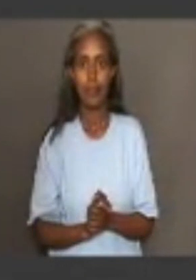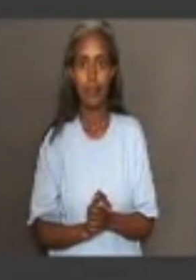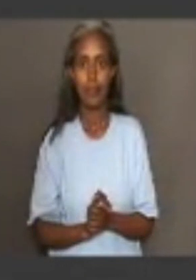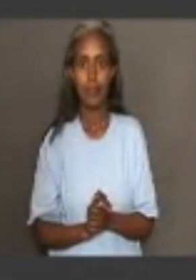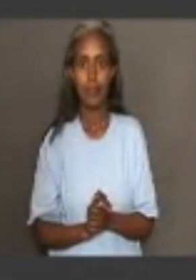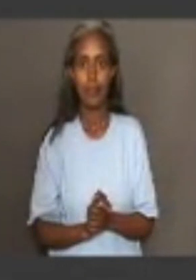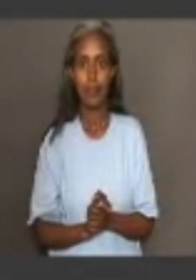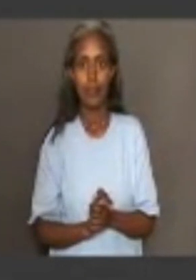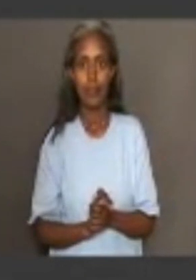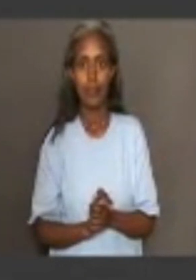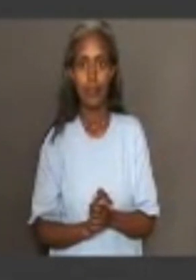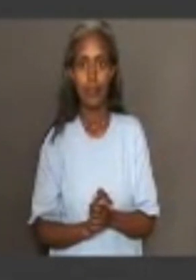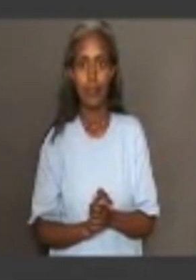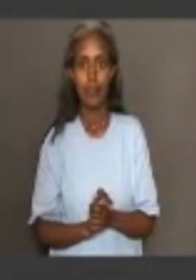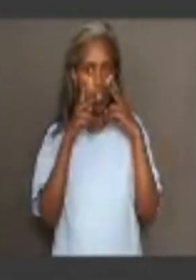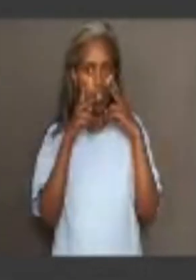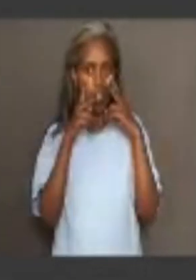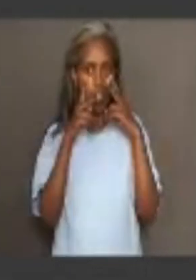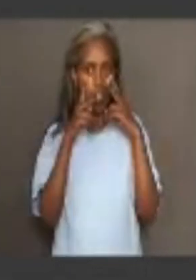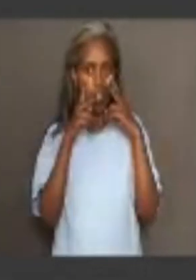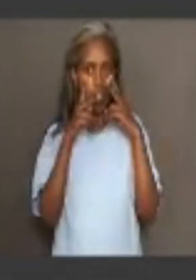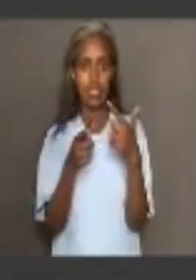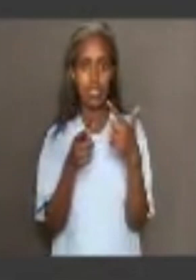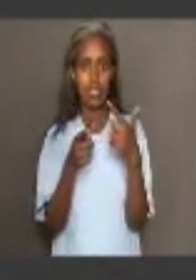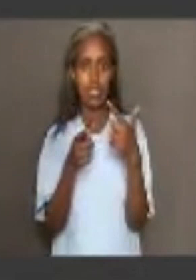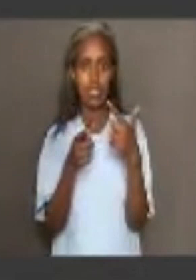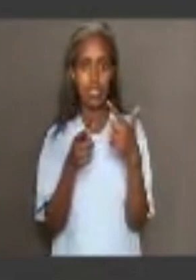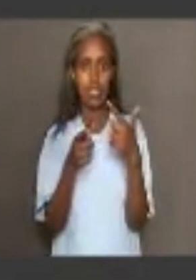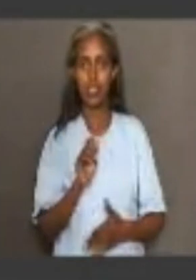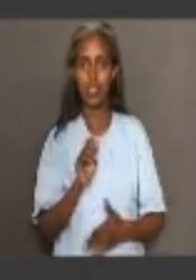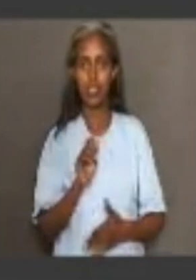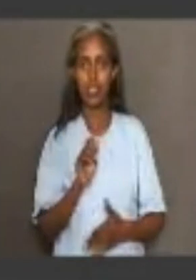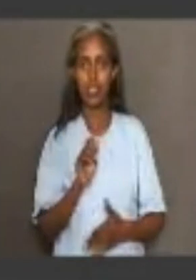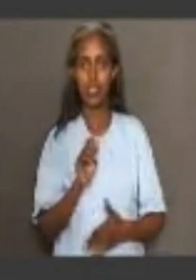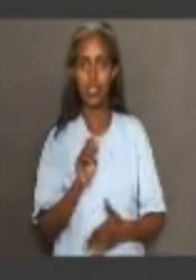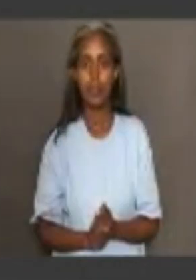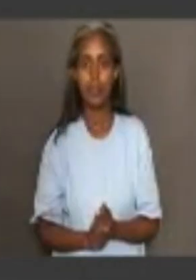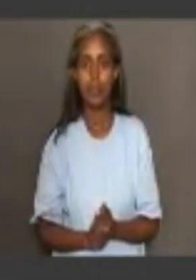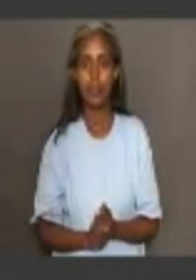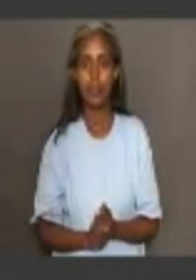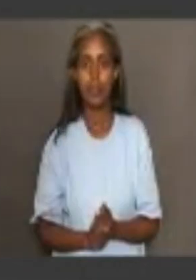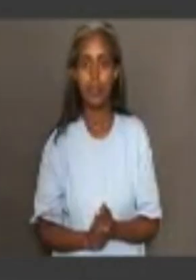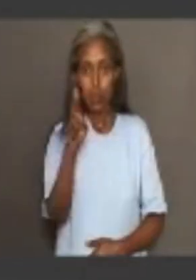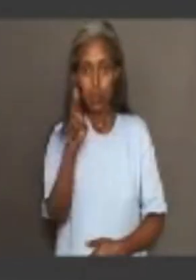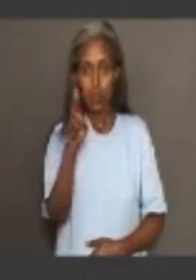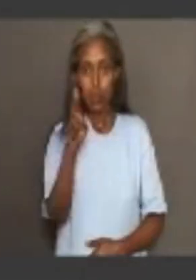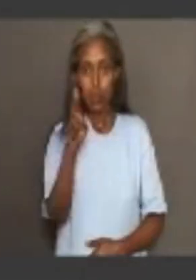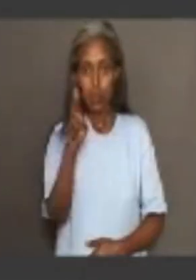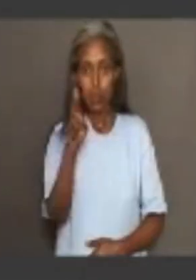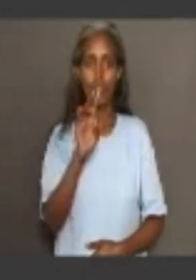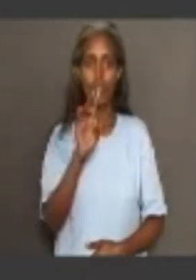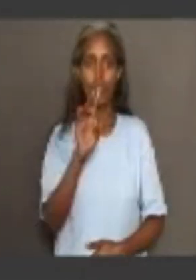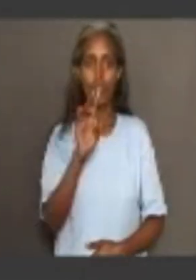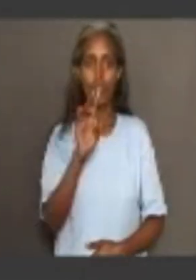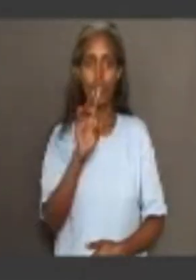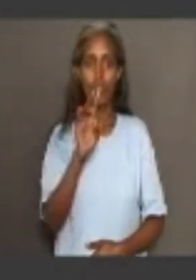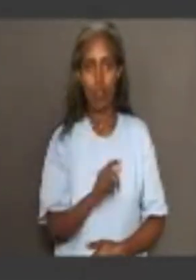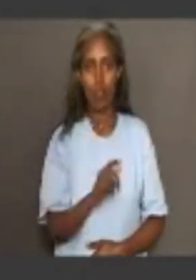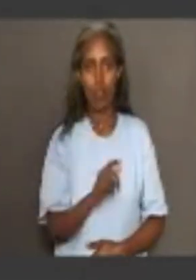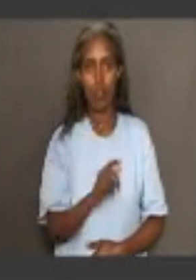Let us look at the second question. The square root of 47 over